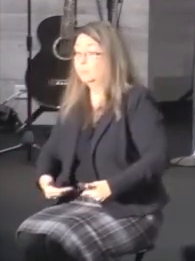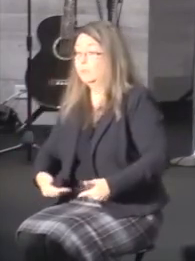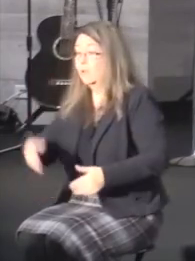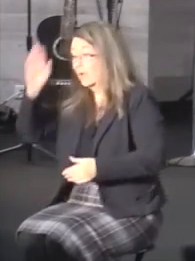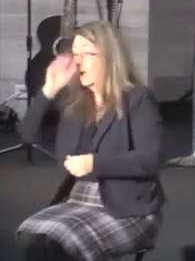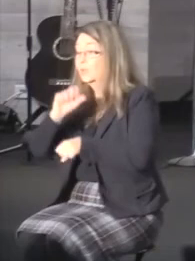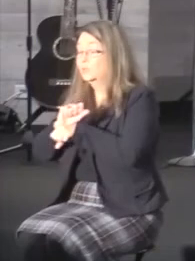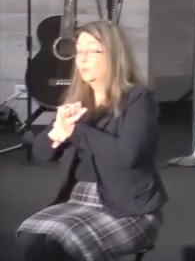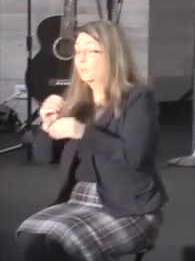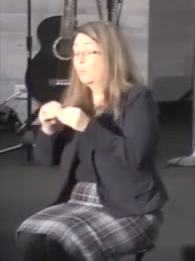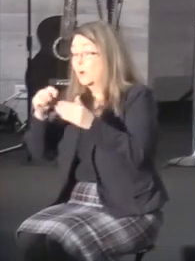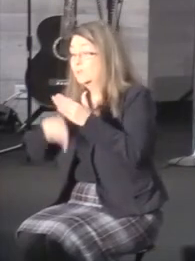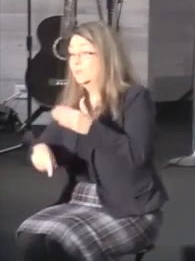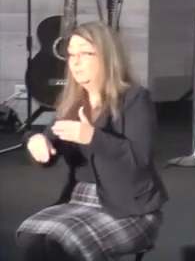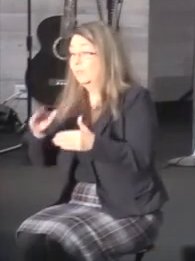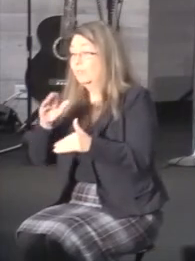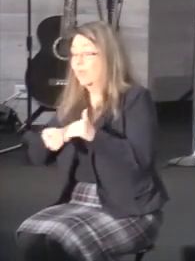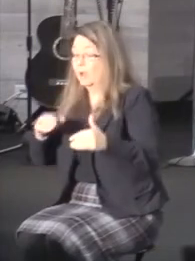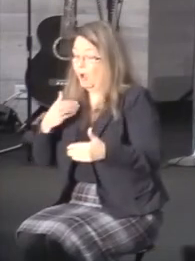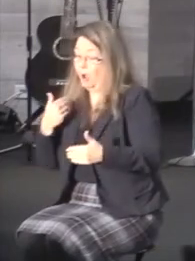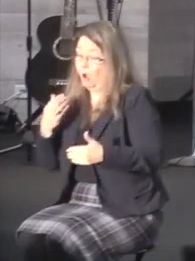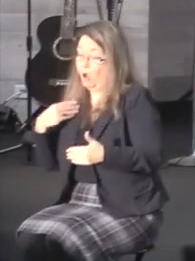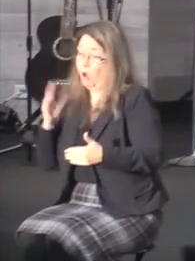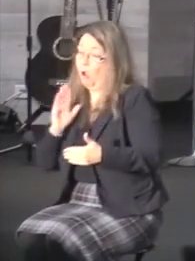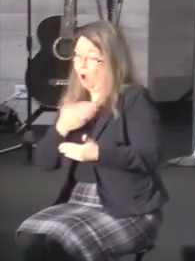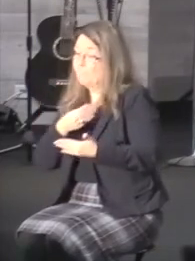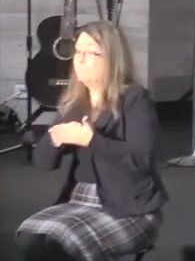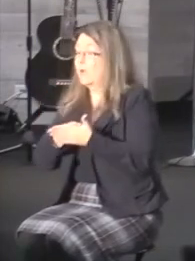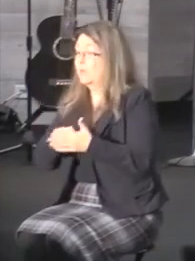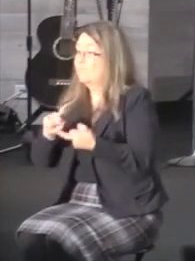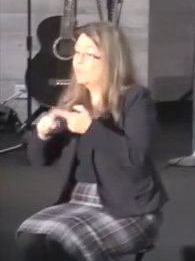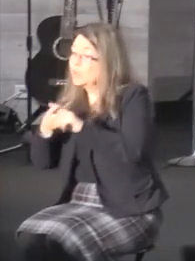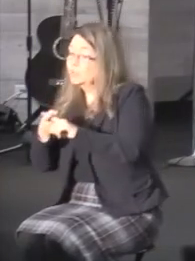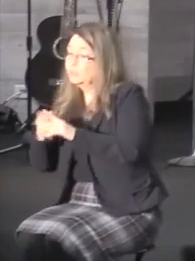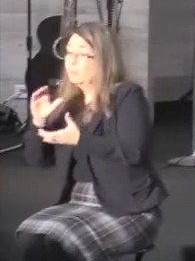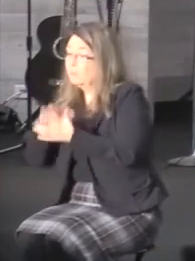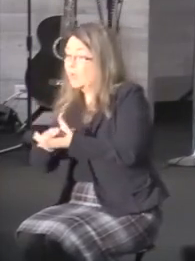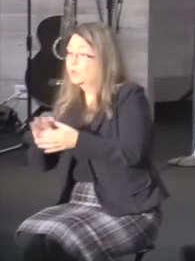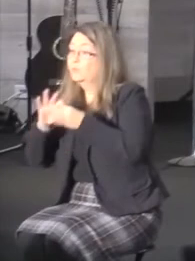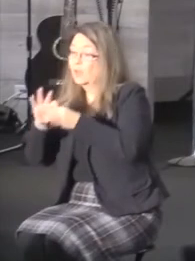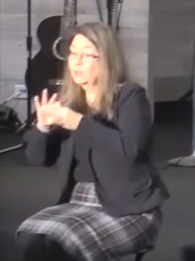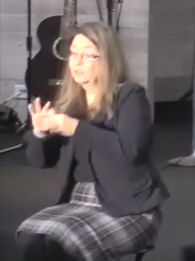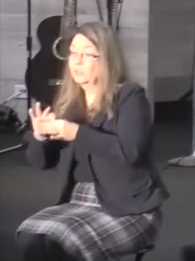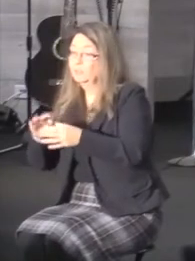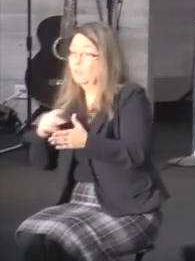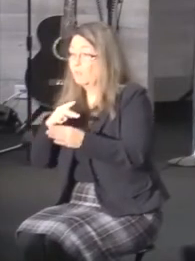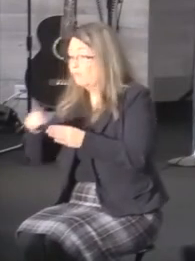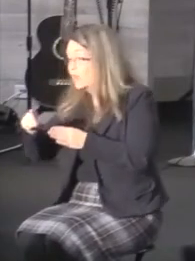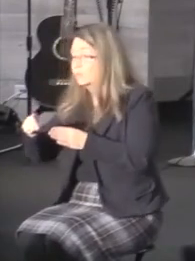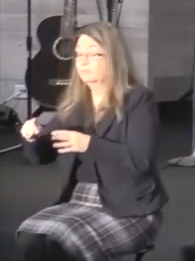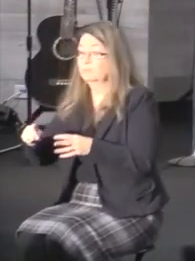God's work goes deeper than our pocketbook. It goes deeper than our friendships and our marriages and our relationships. It goes deeper than our professional